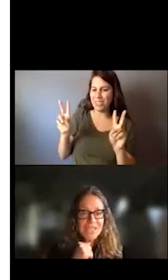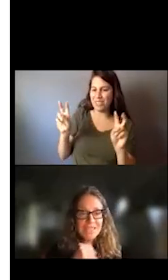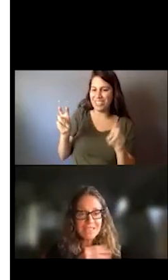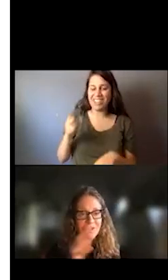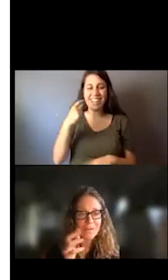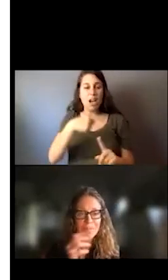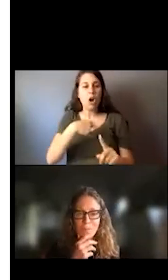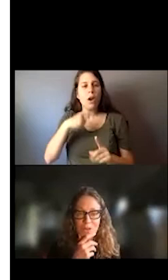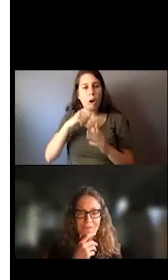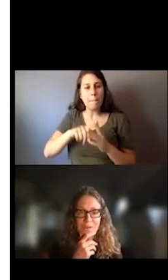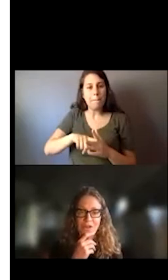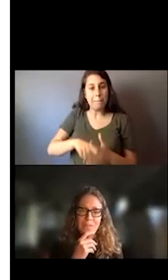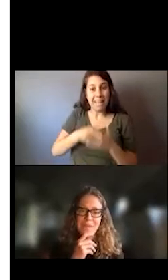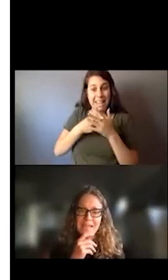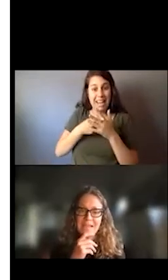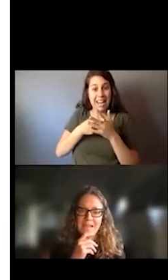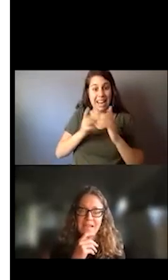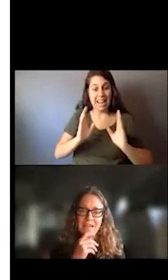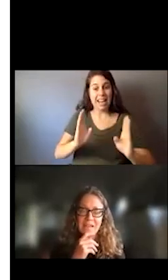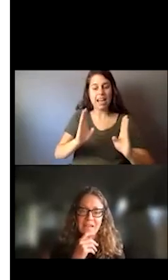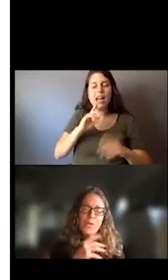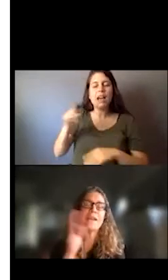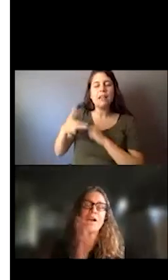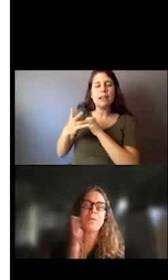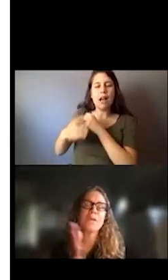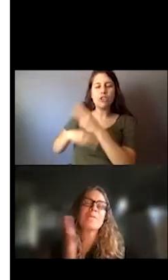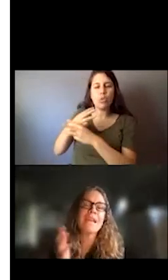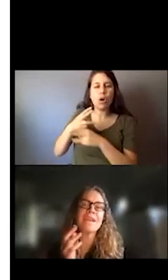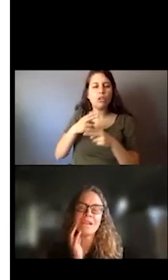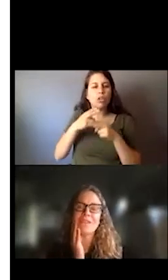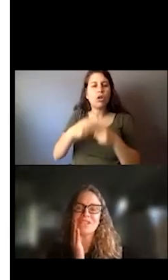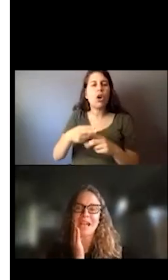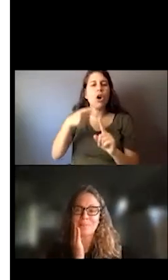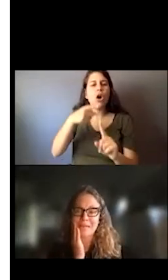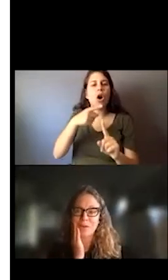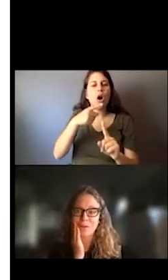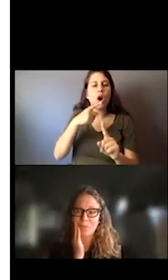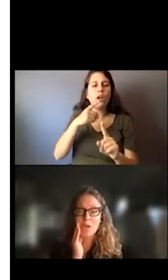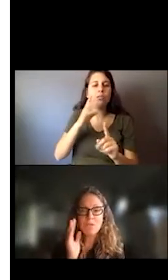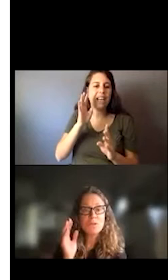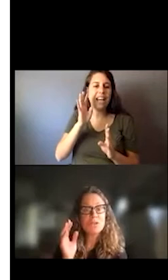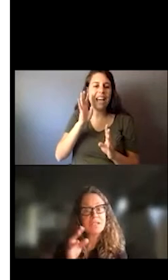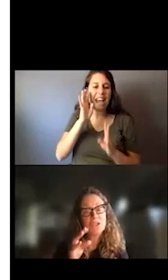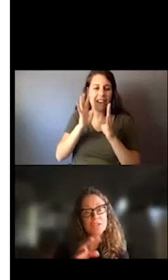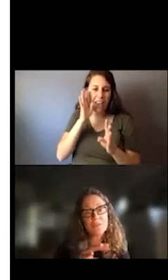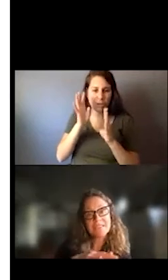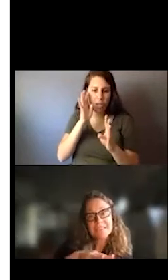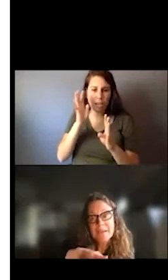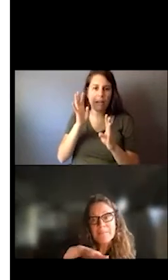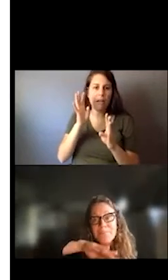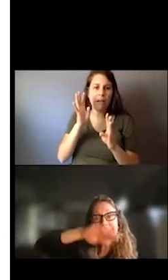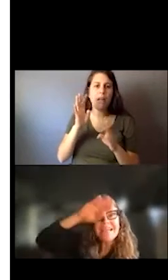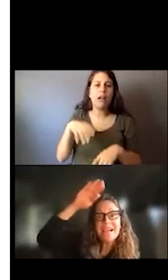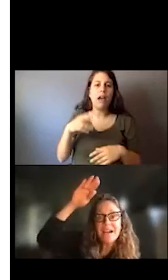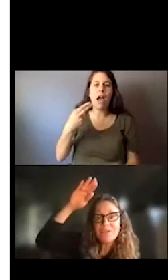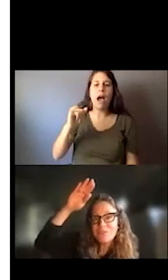what in technology startup world they would call the peak, we're at the beginning of an innovation hype cycle, which usually starts with